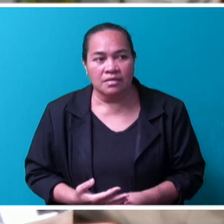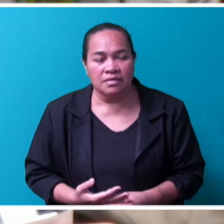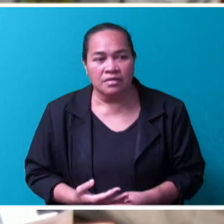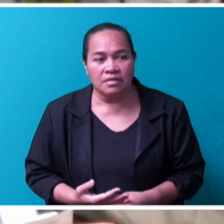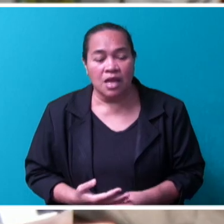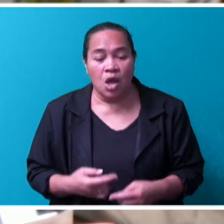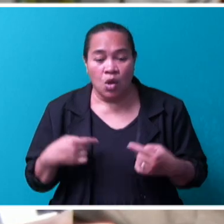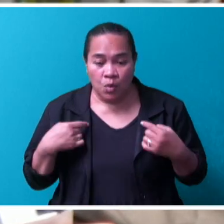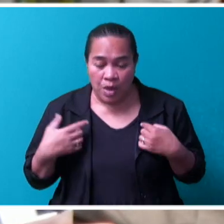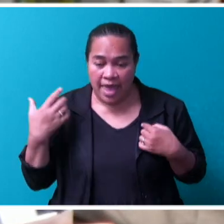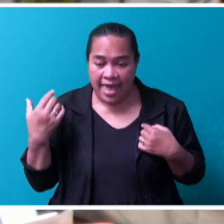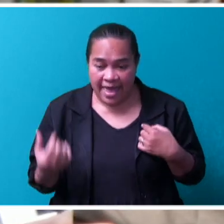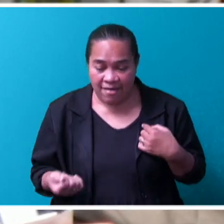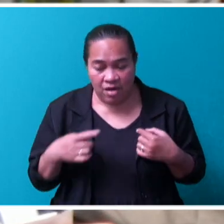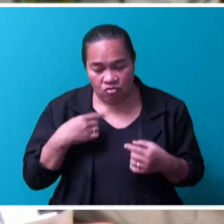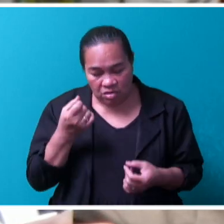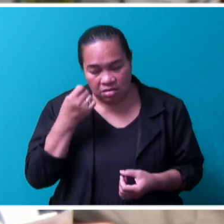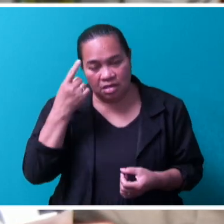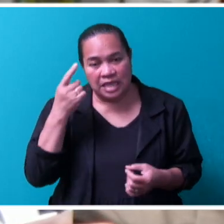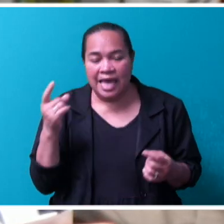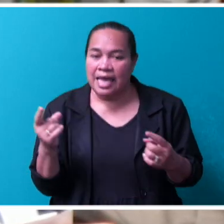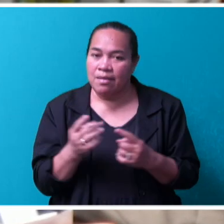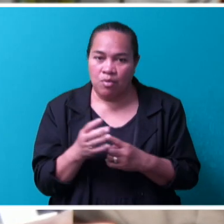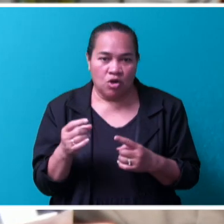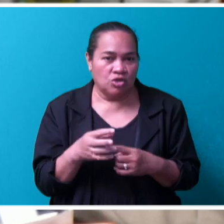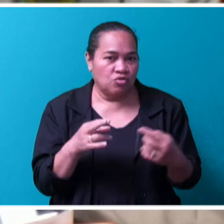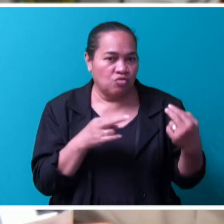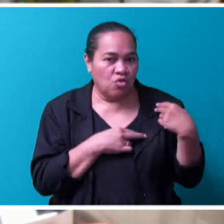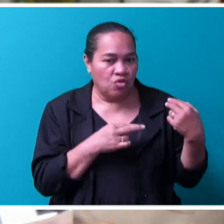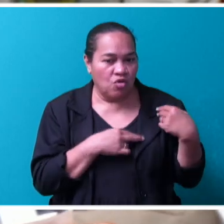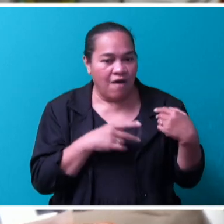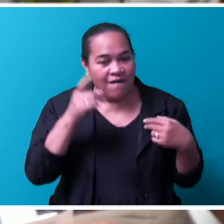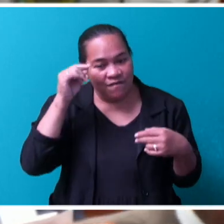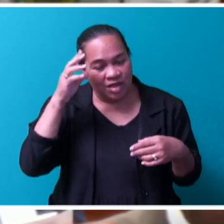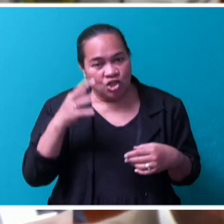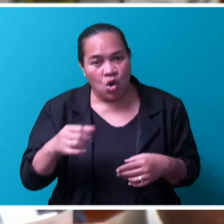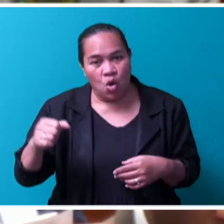we have recognized the important roles of Fijian Holdings Limited,